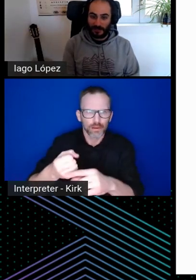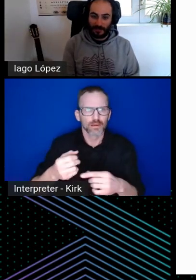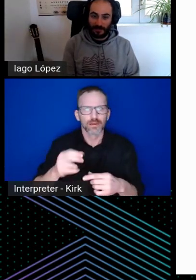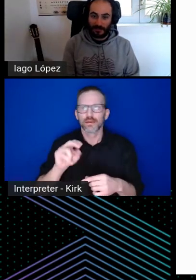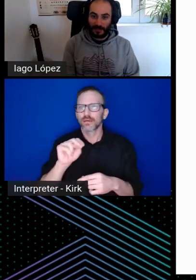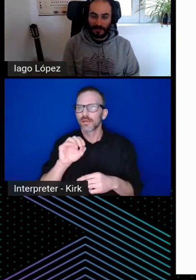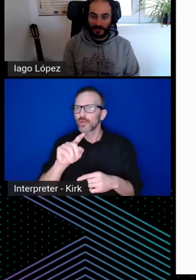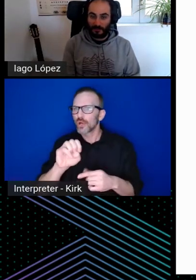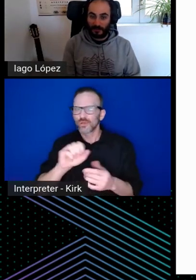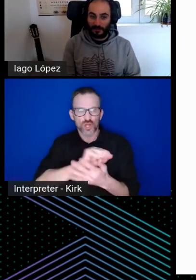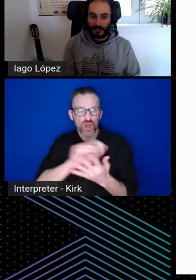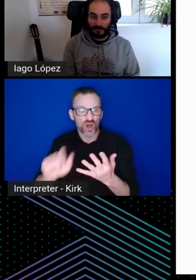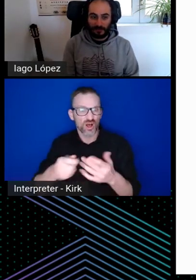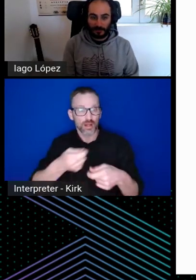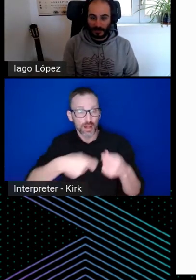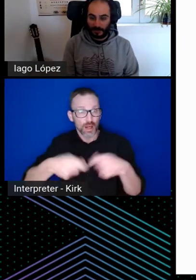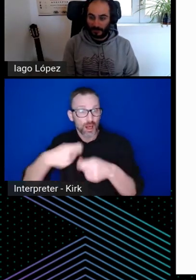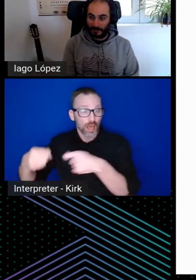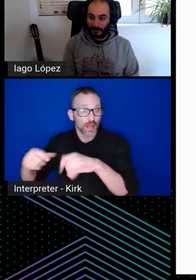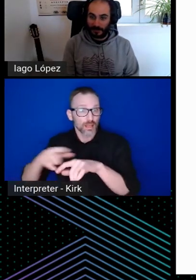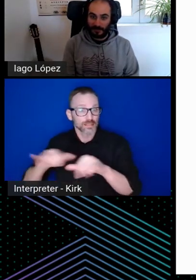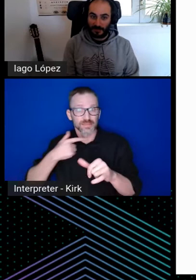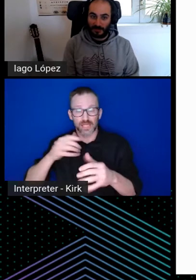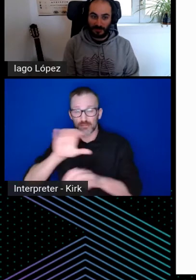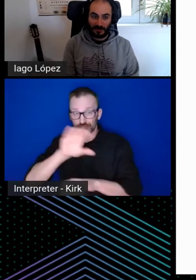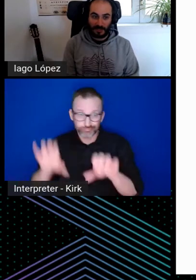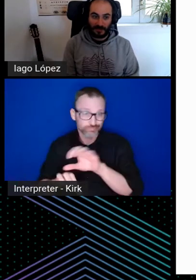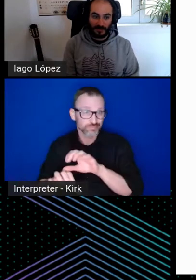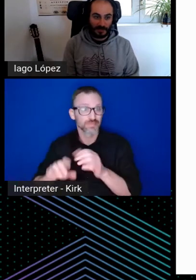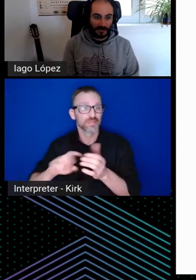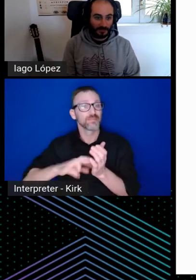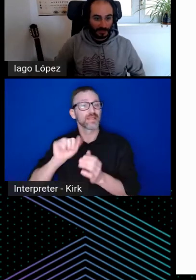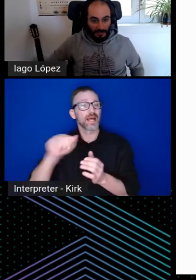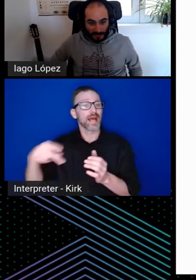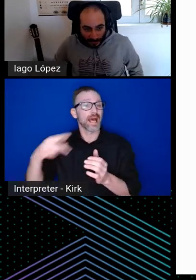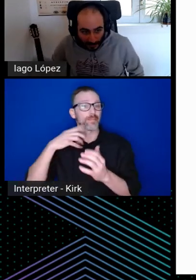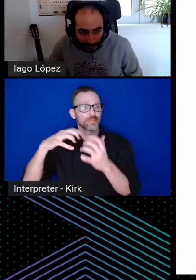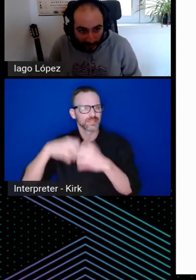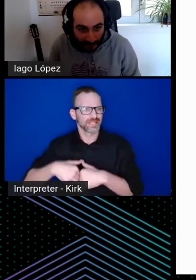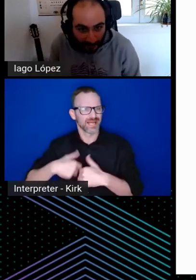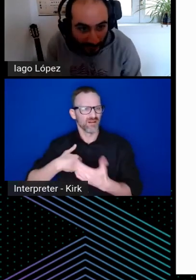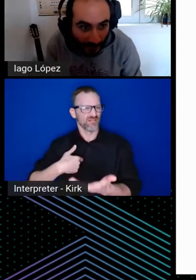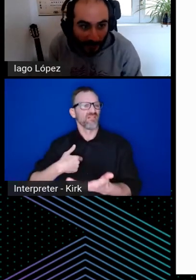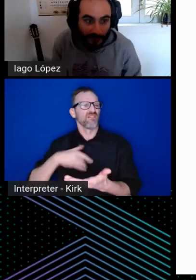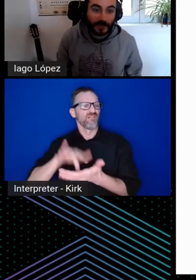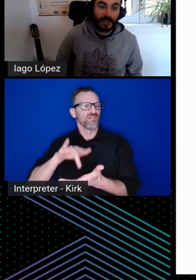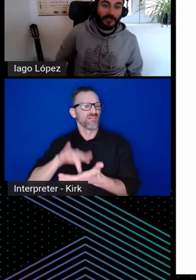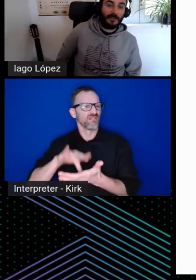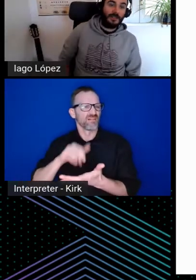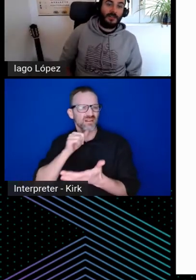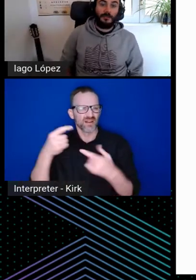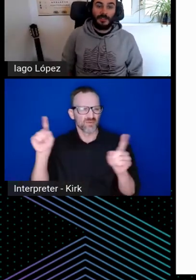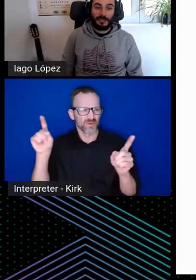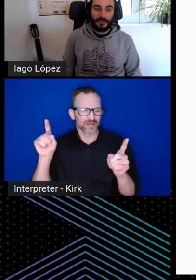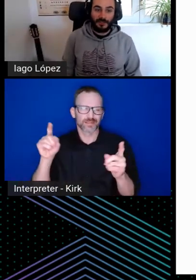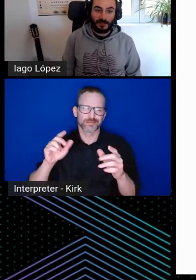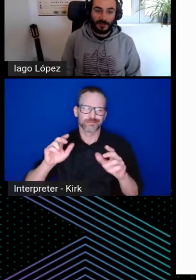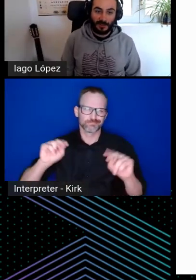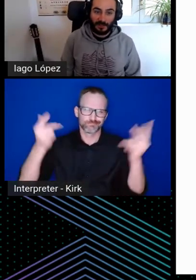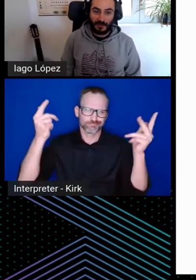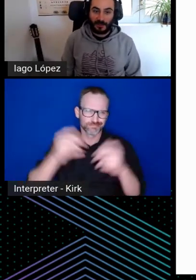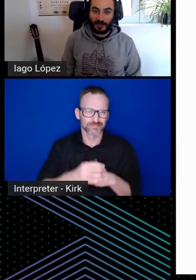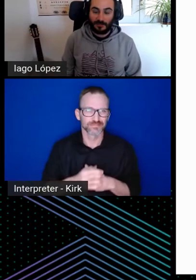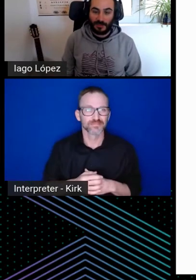same time, and then your application would go down. So this is not great, definitely. And you can accomplish